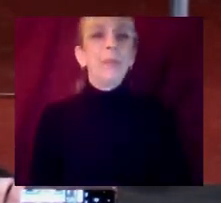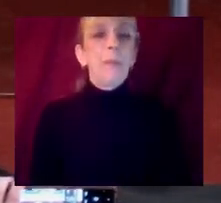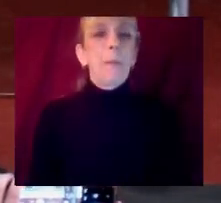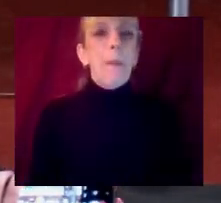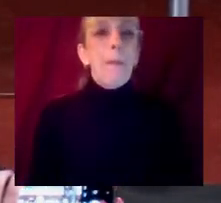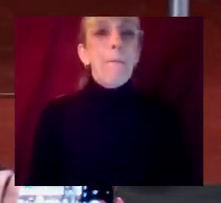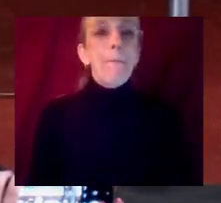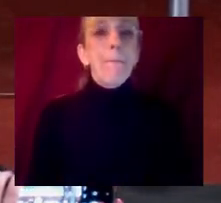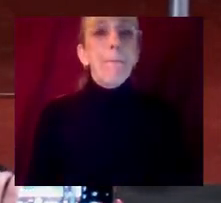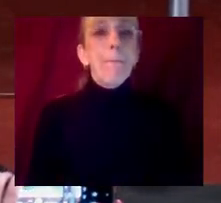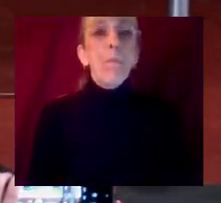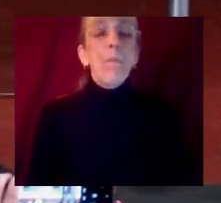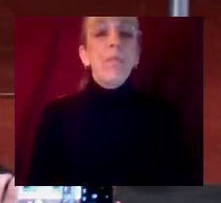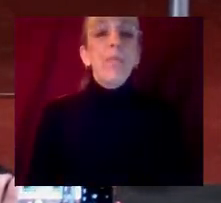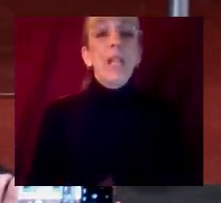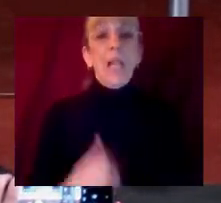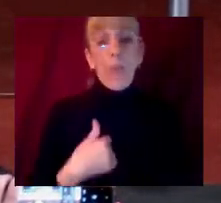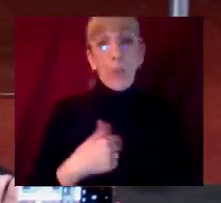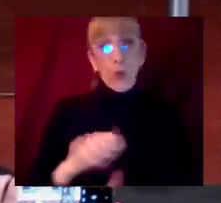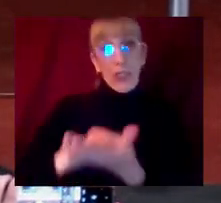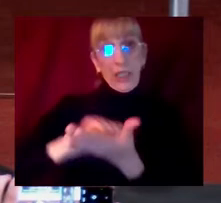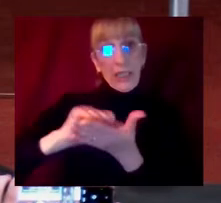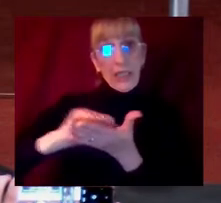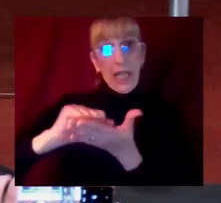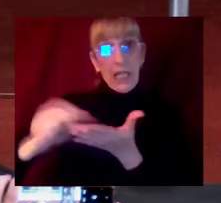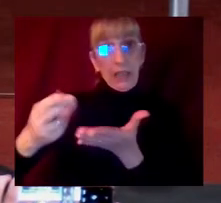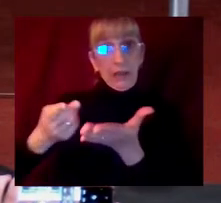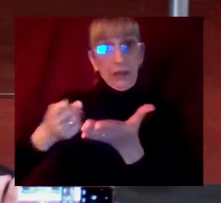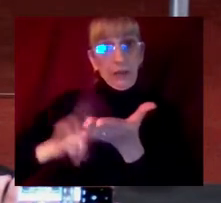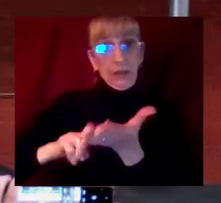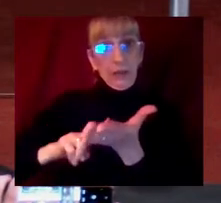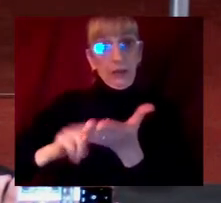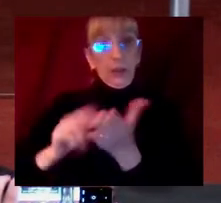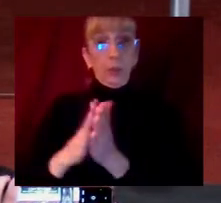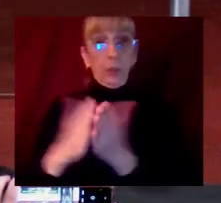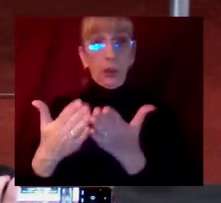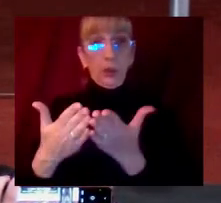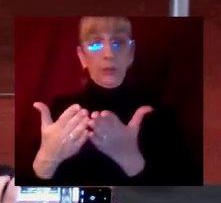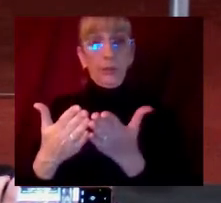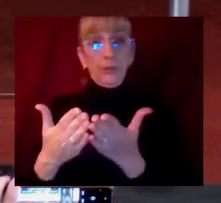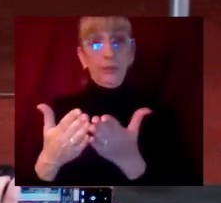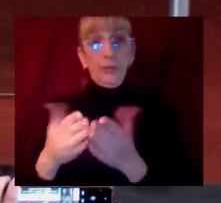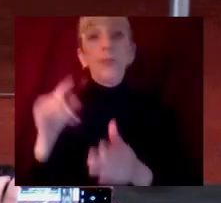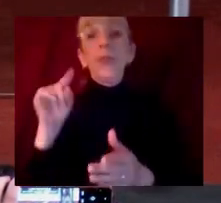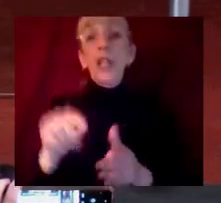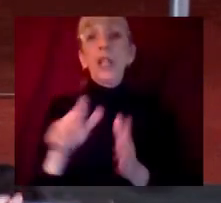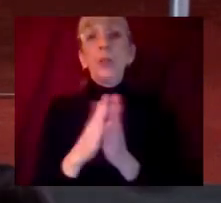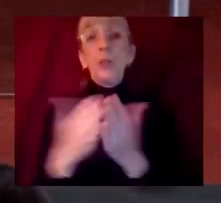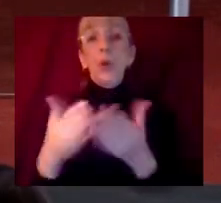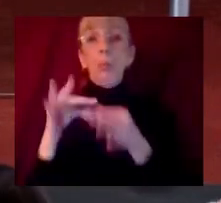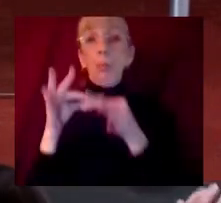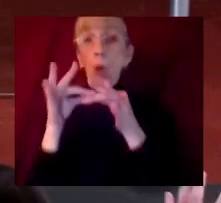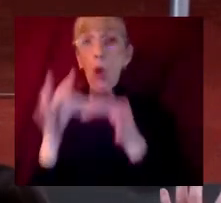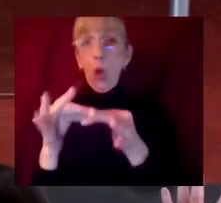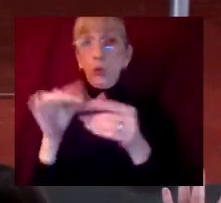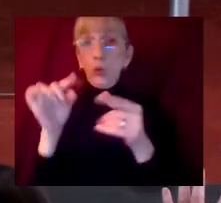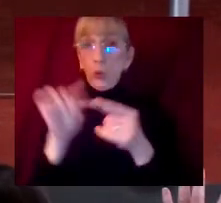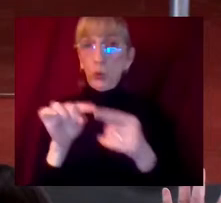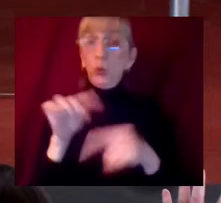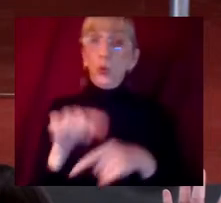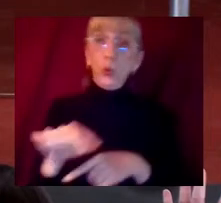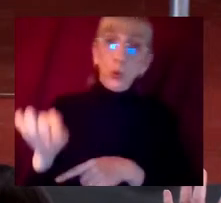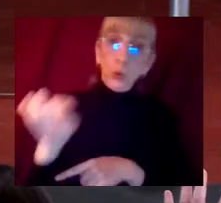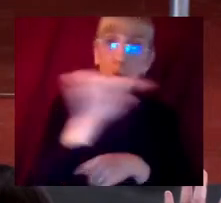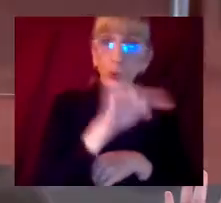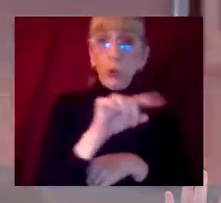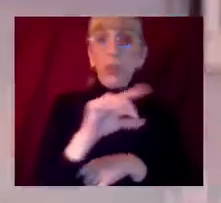somebody. Yeah, I'm going to sign this. Yeah, I needed to do that. So this book belongs to you, Delaware.